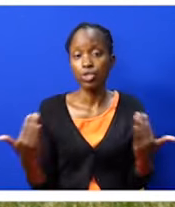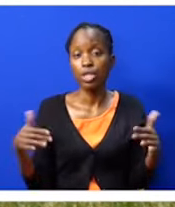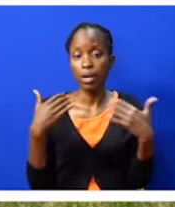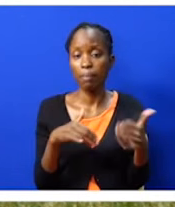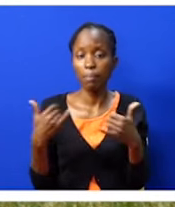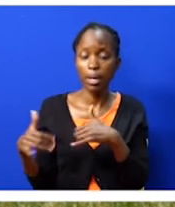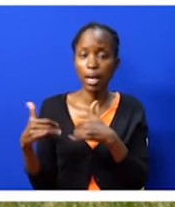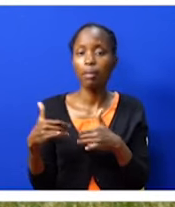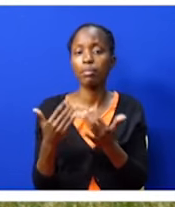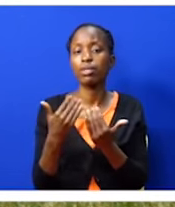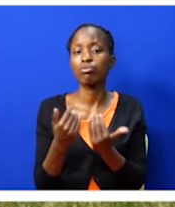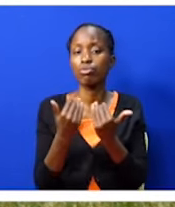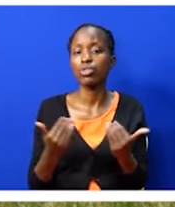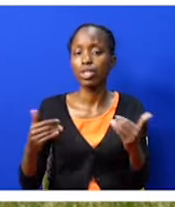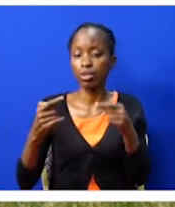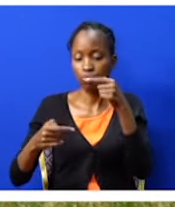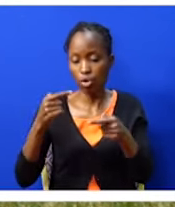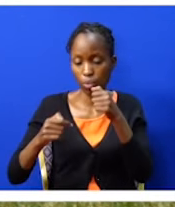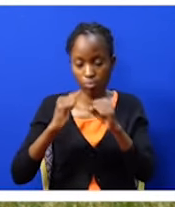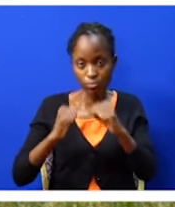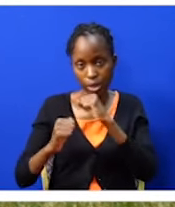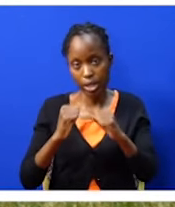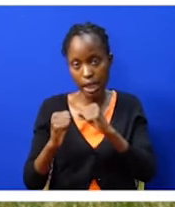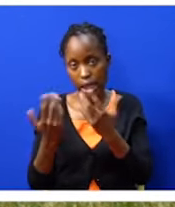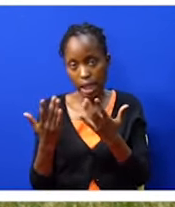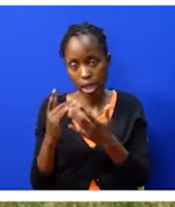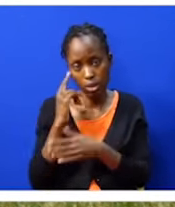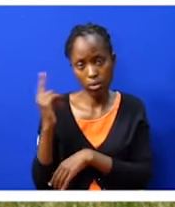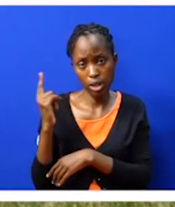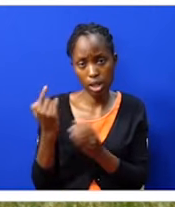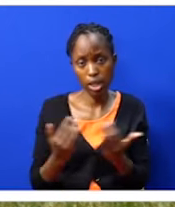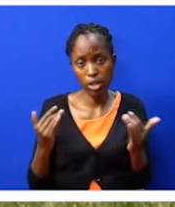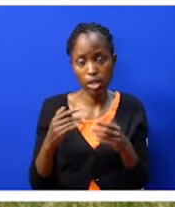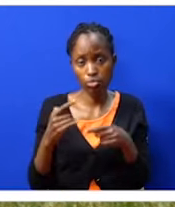doing athletics. They are in a competition at school. Can you see them?